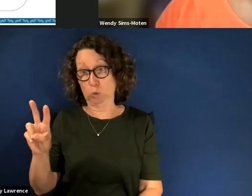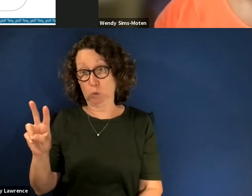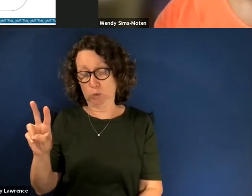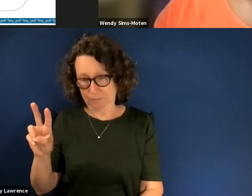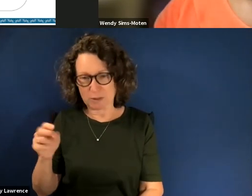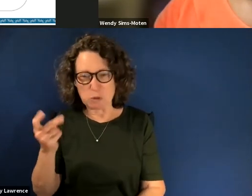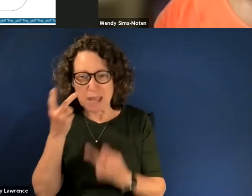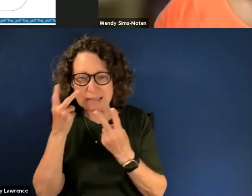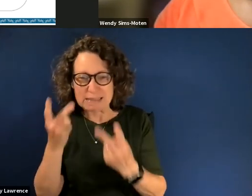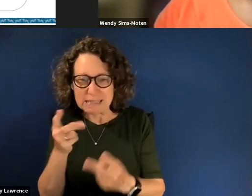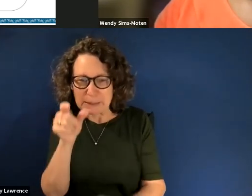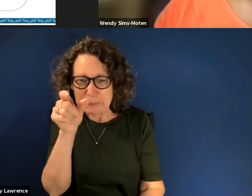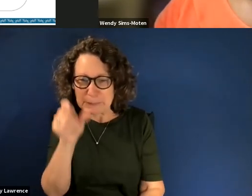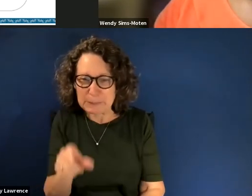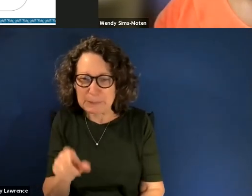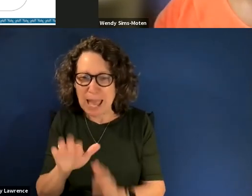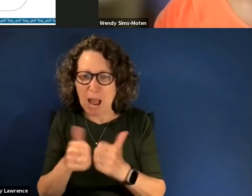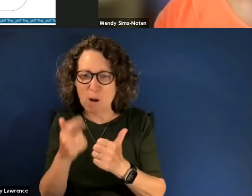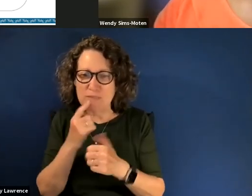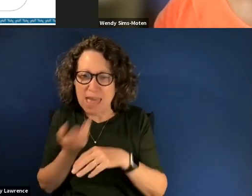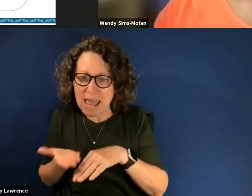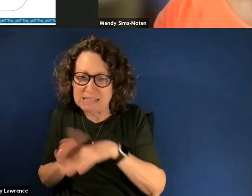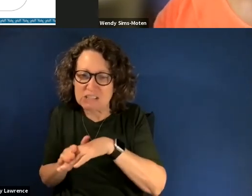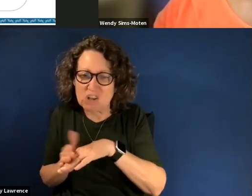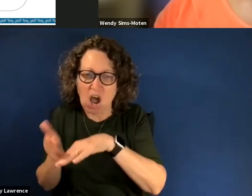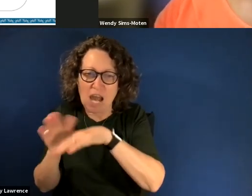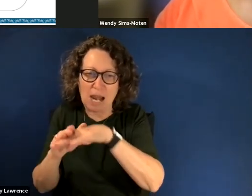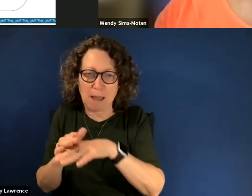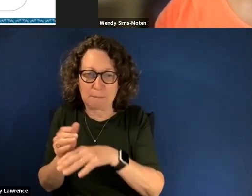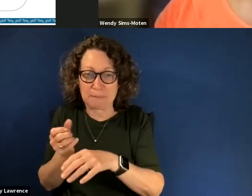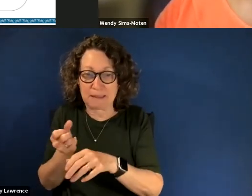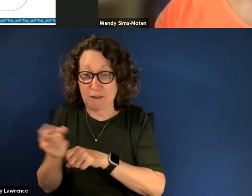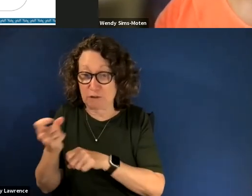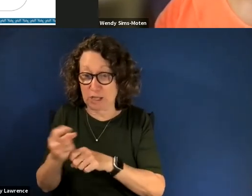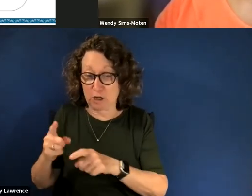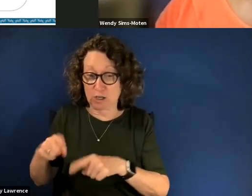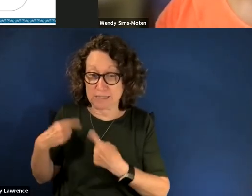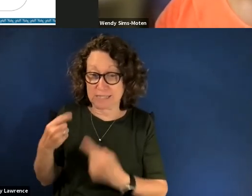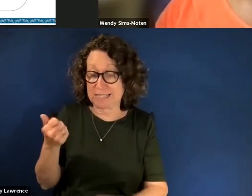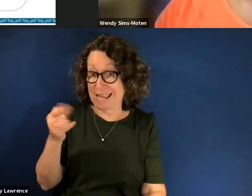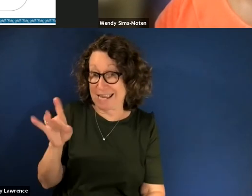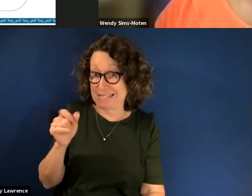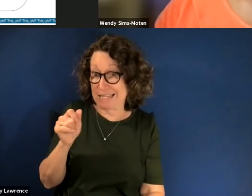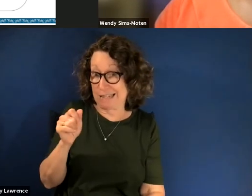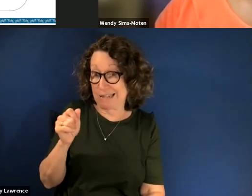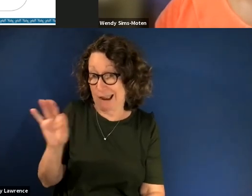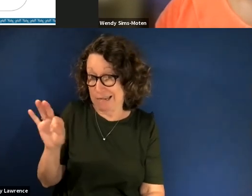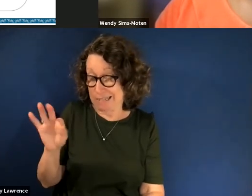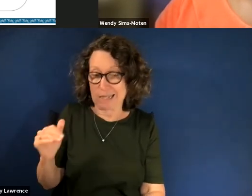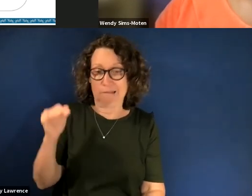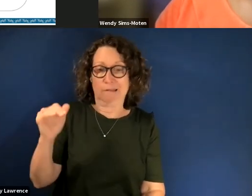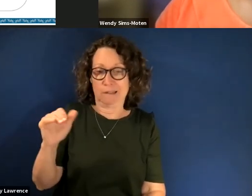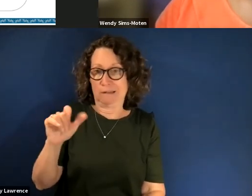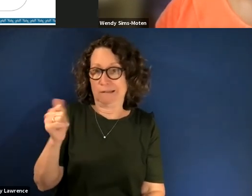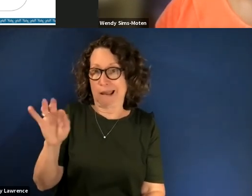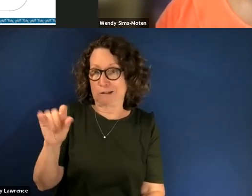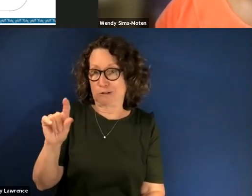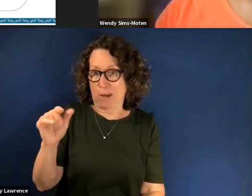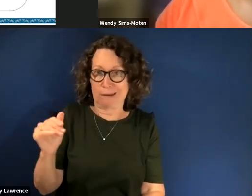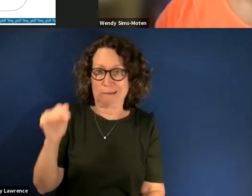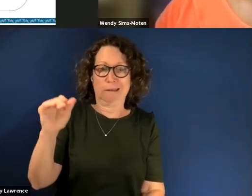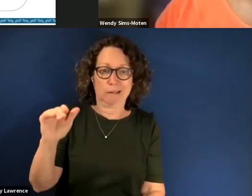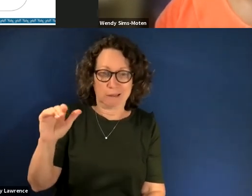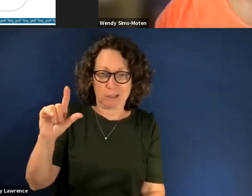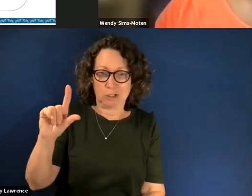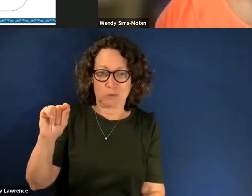see how that's gone up every year from 18-19. And also to keep in